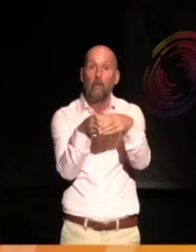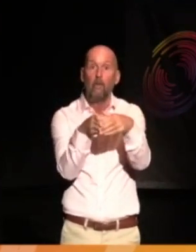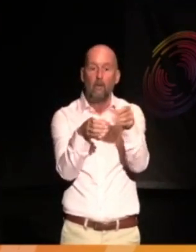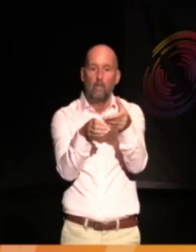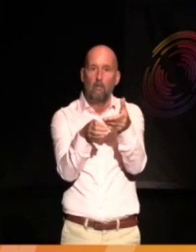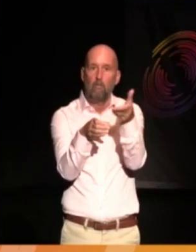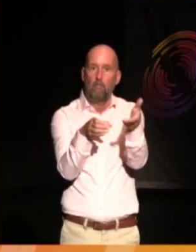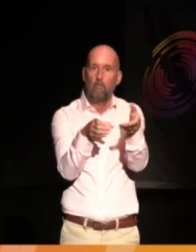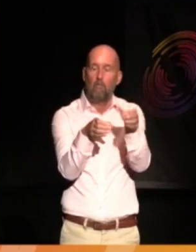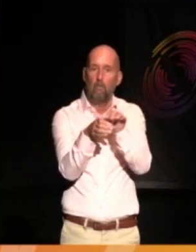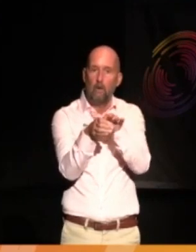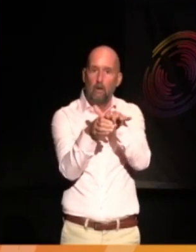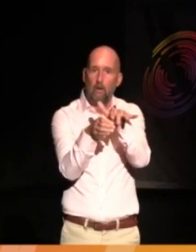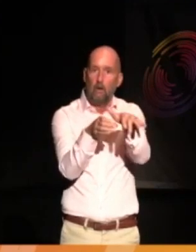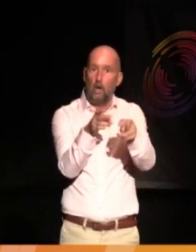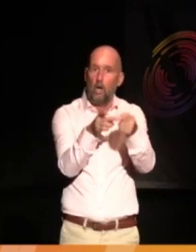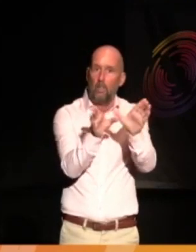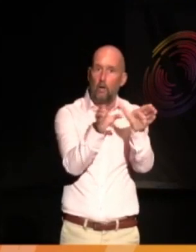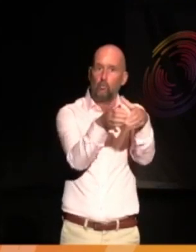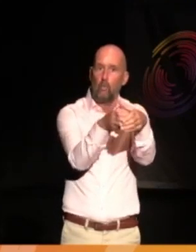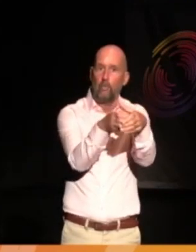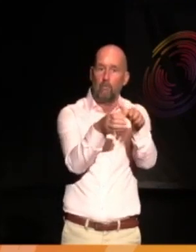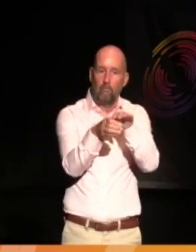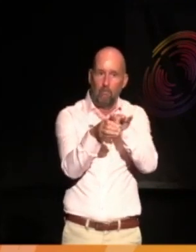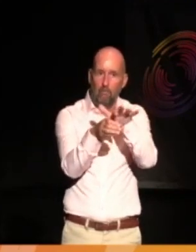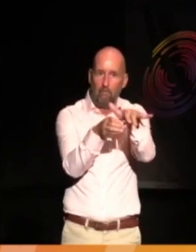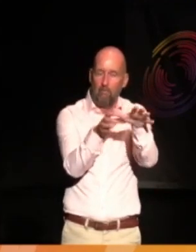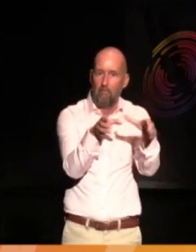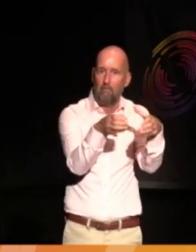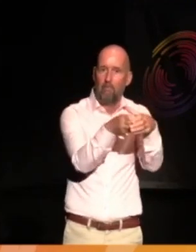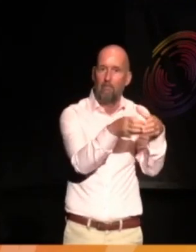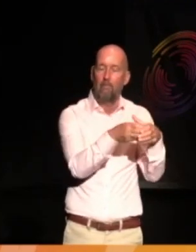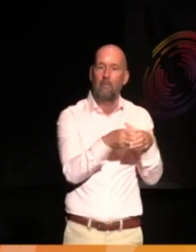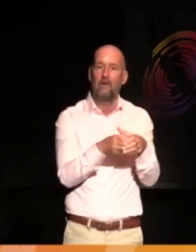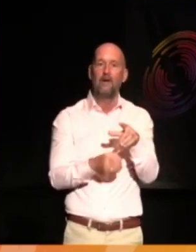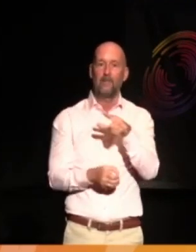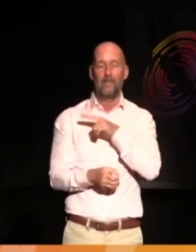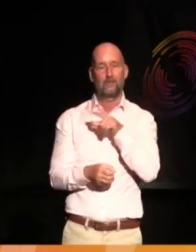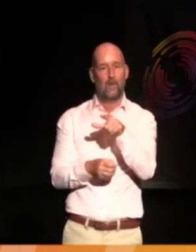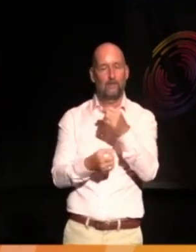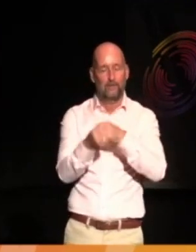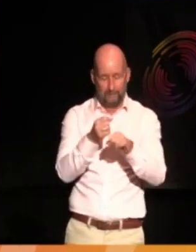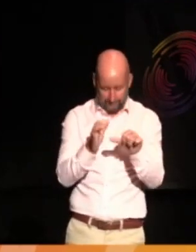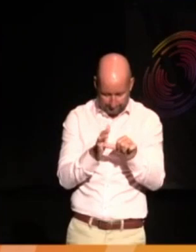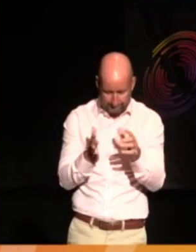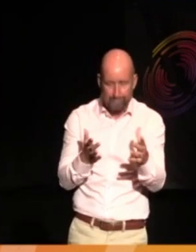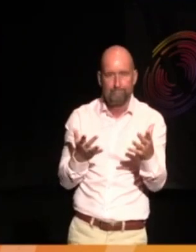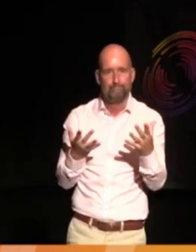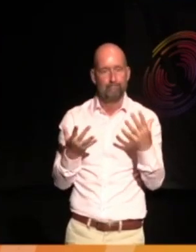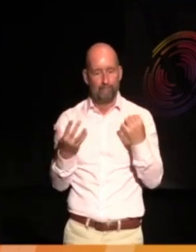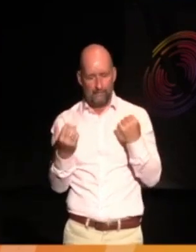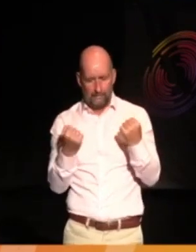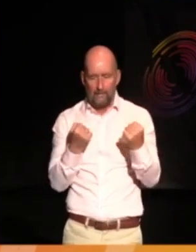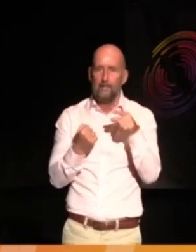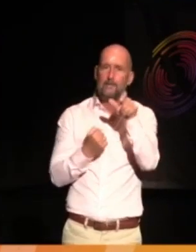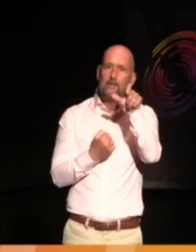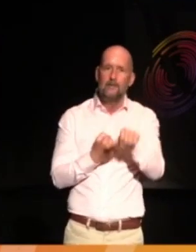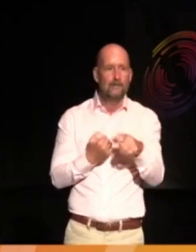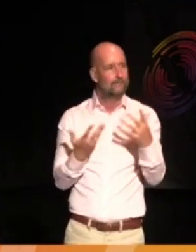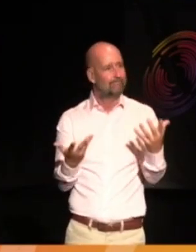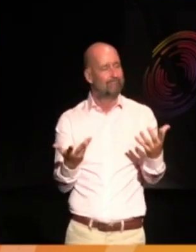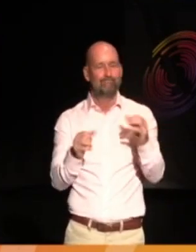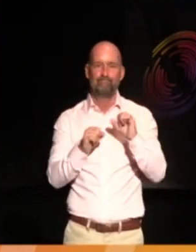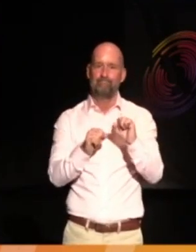group. And so the notion, it's why I have real trouble when people start talking